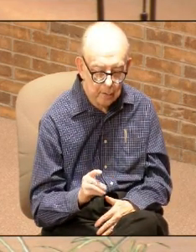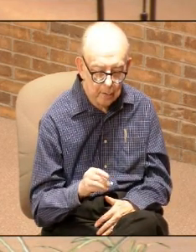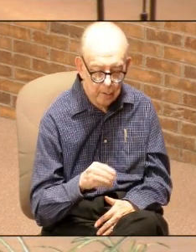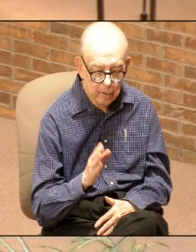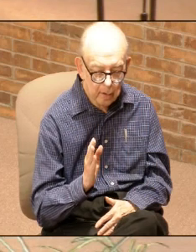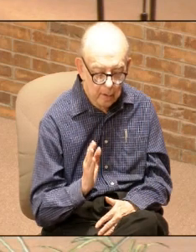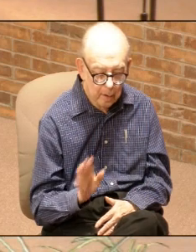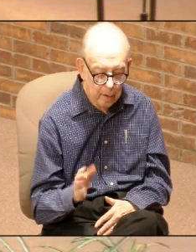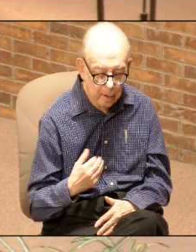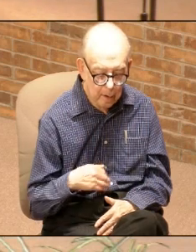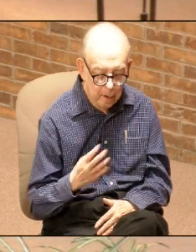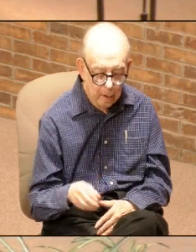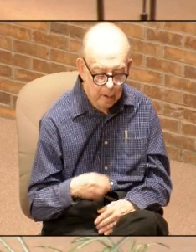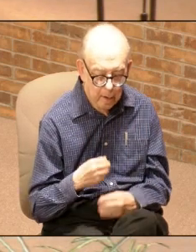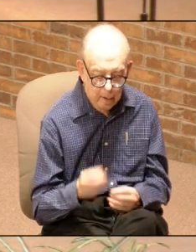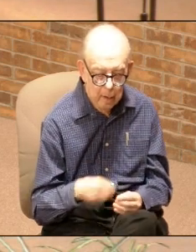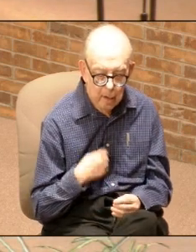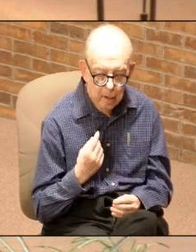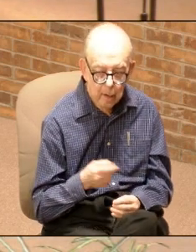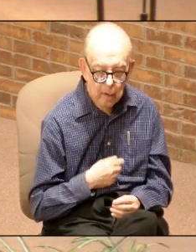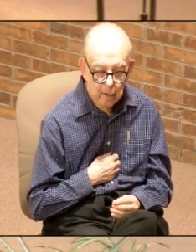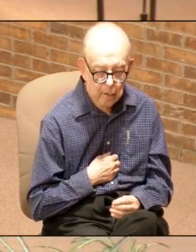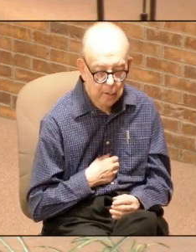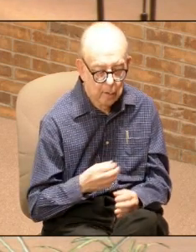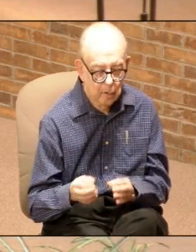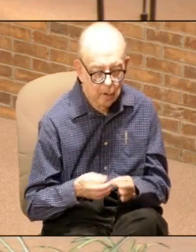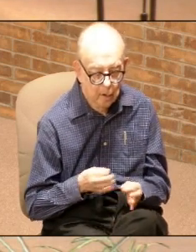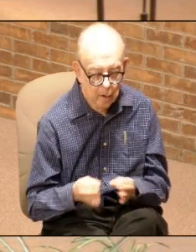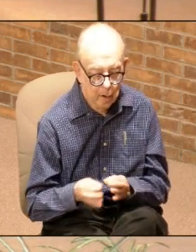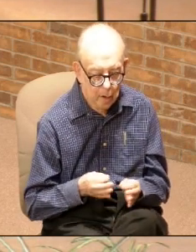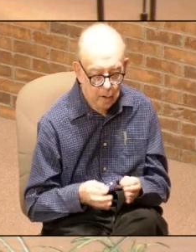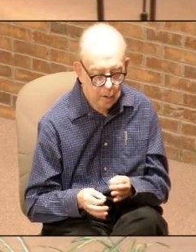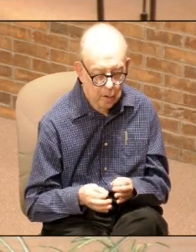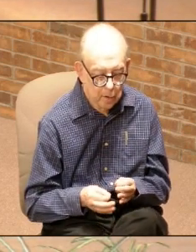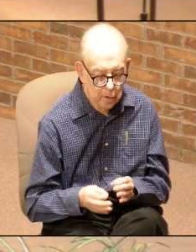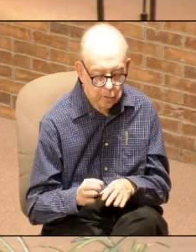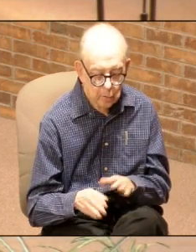God has never, ever given us instructions to walk